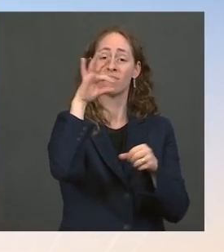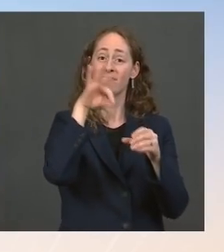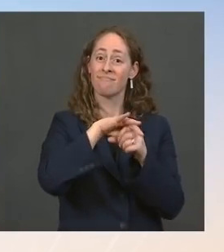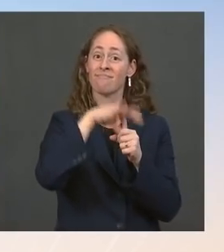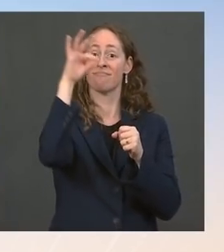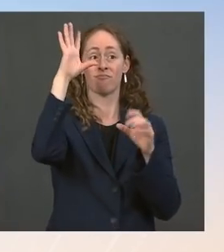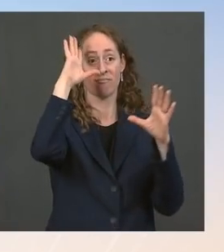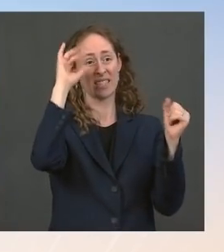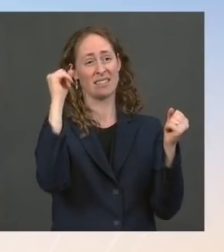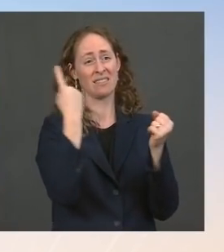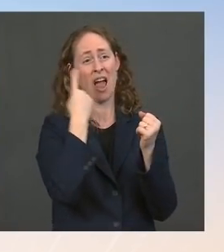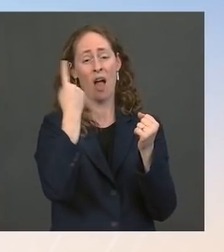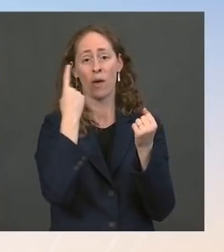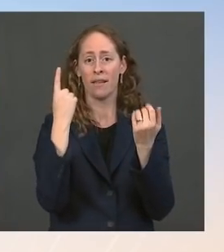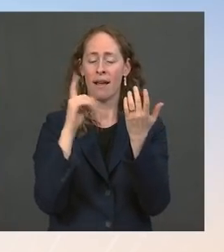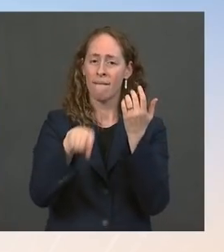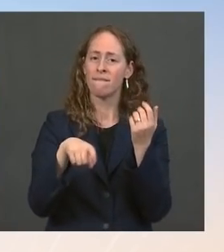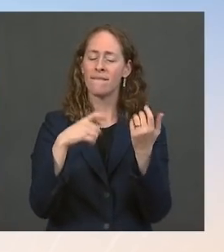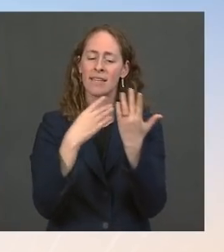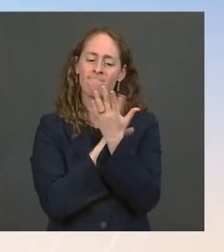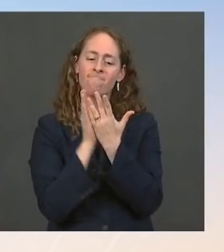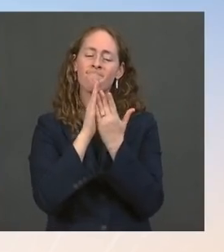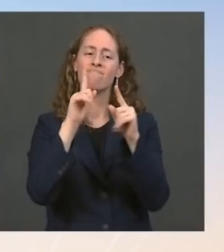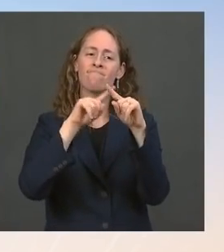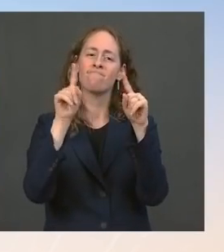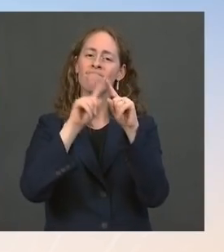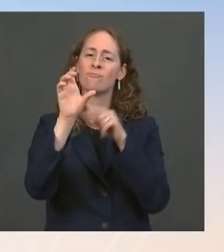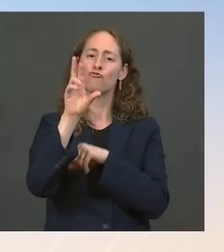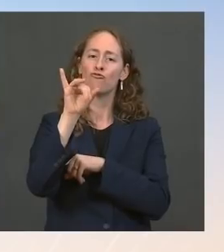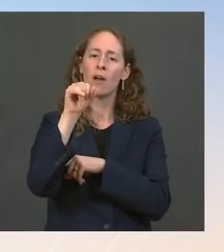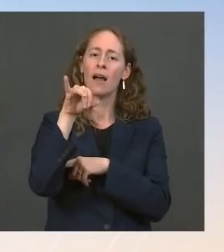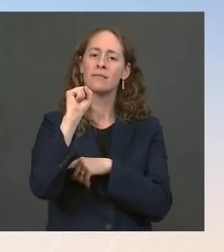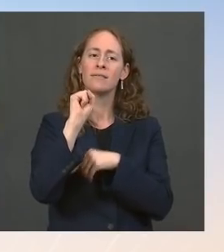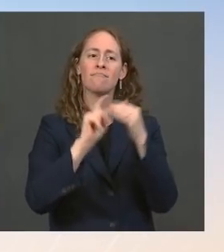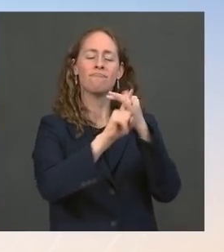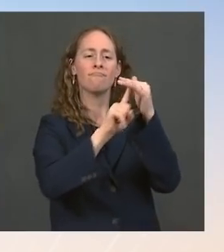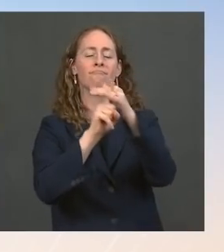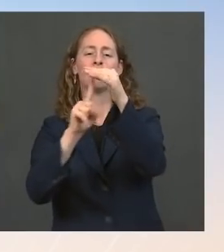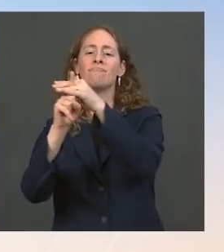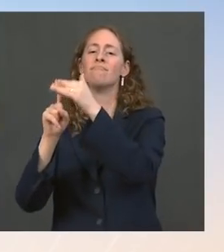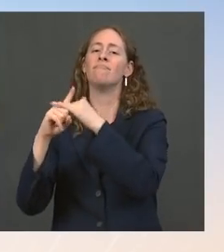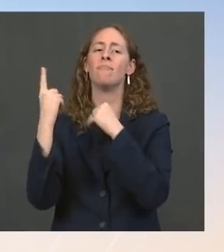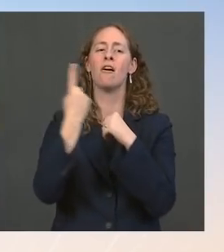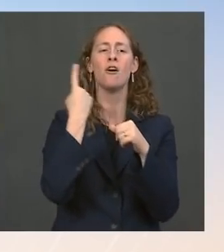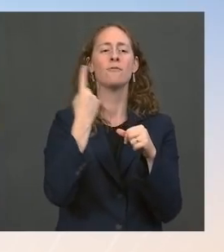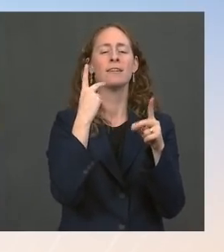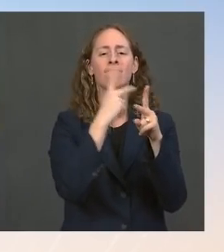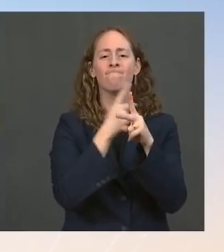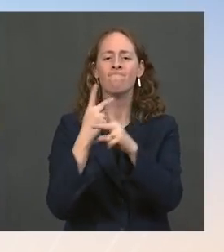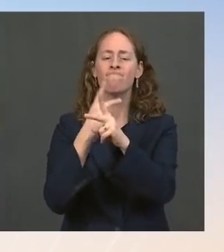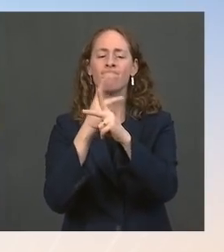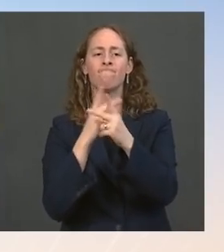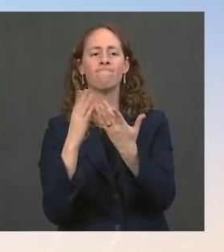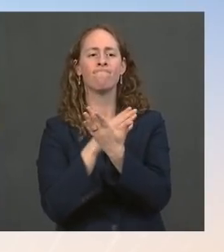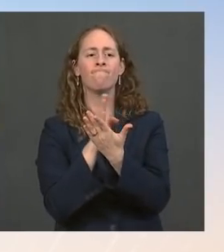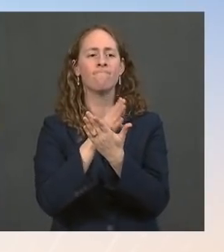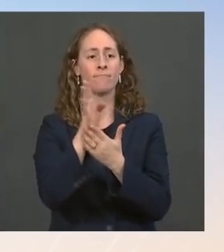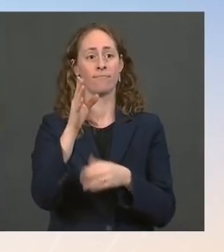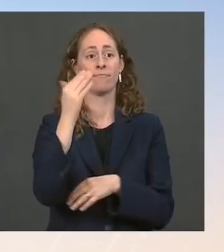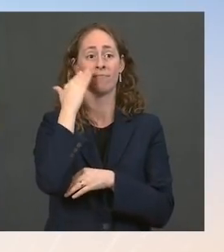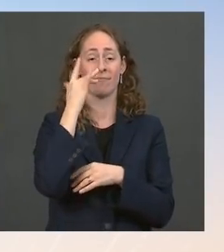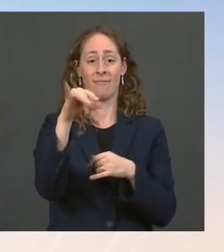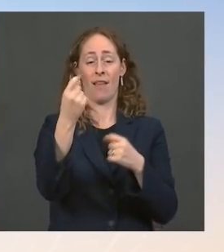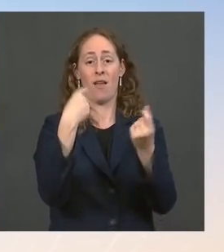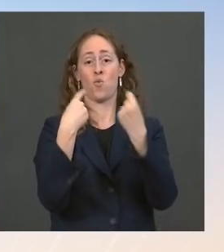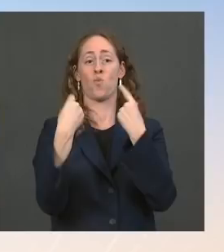crises, and they come to every presidency. And if you look at all of the things that you loaded into that question, all issues